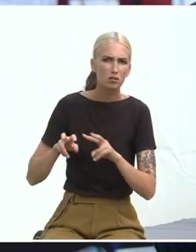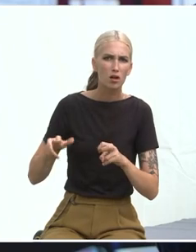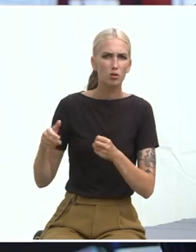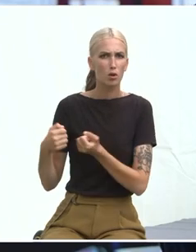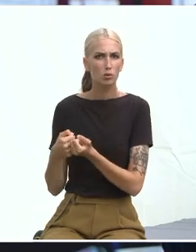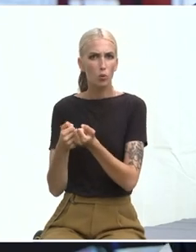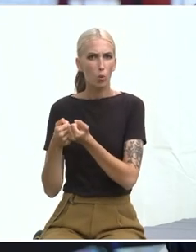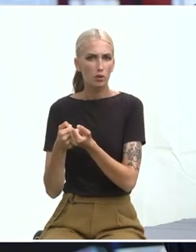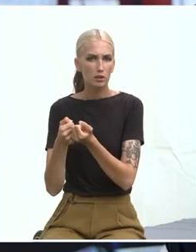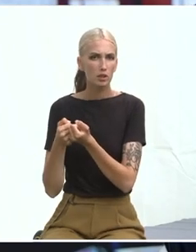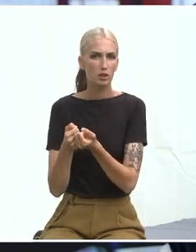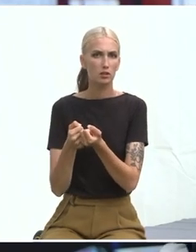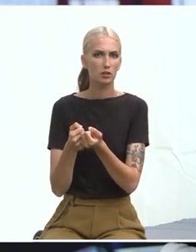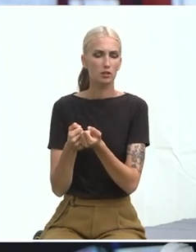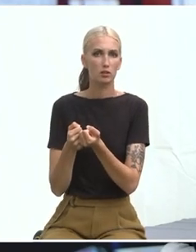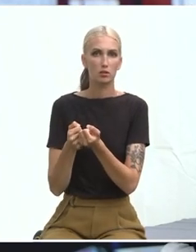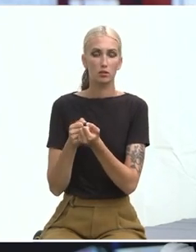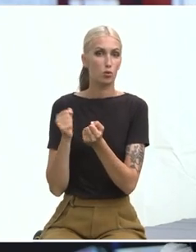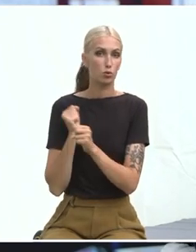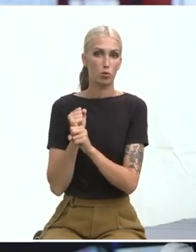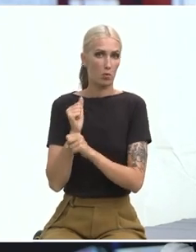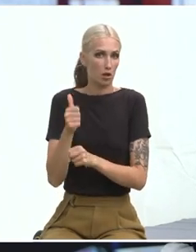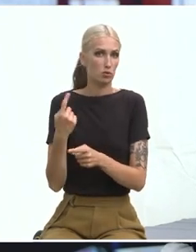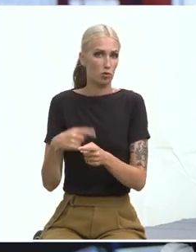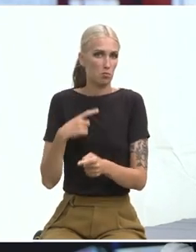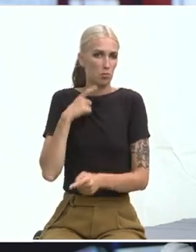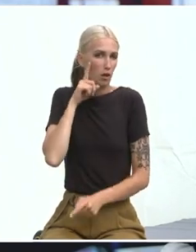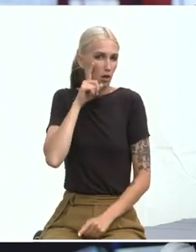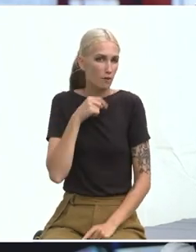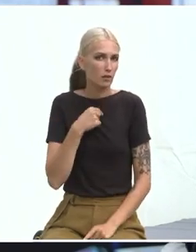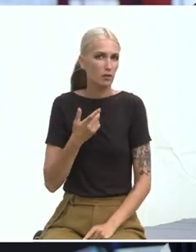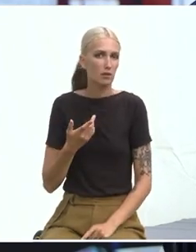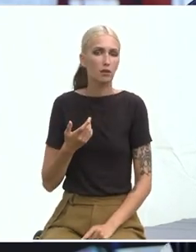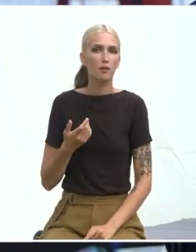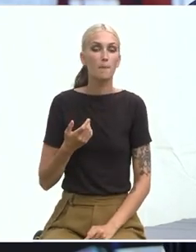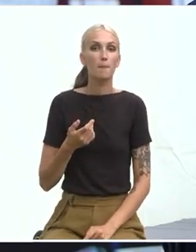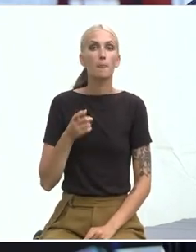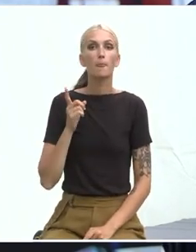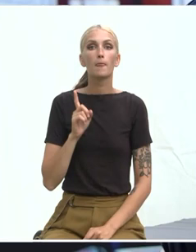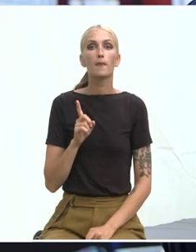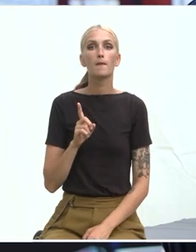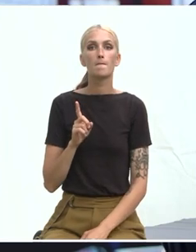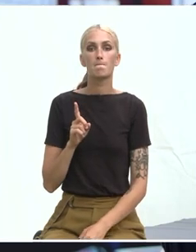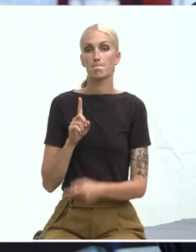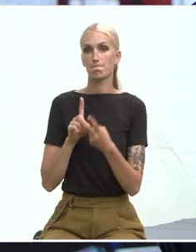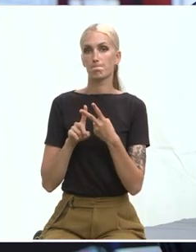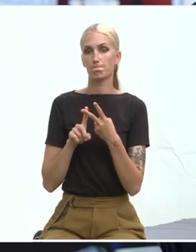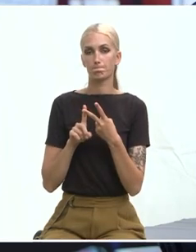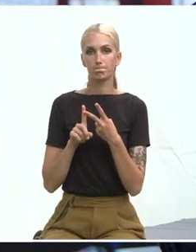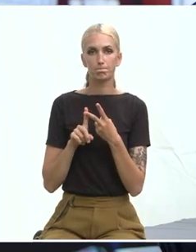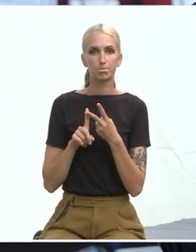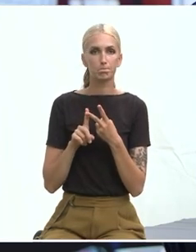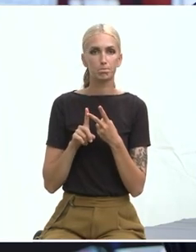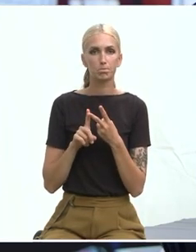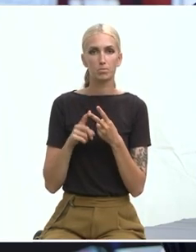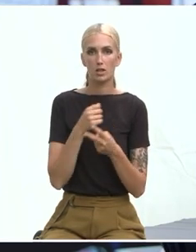support afterwards really were functioning well, I think. But the other thing that I think